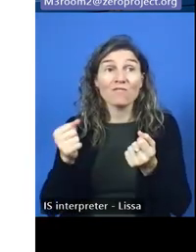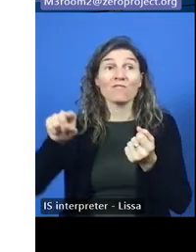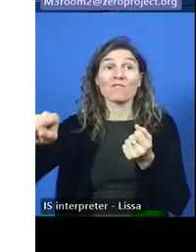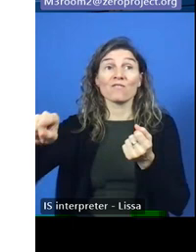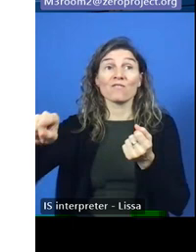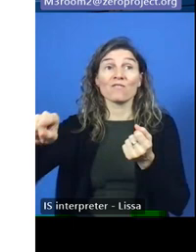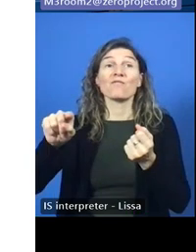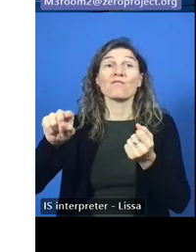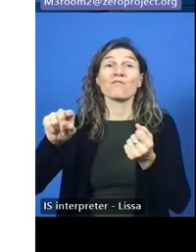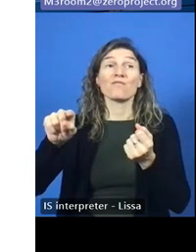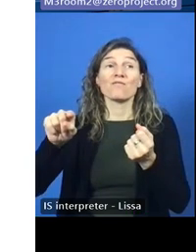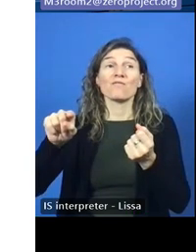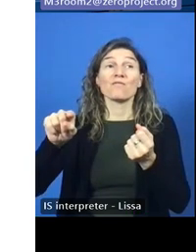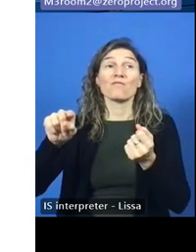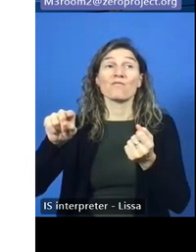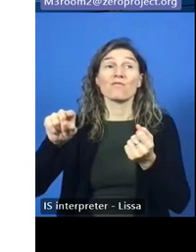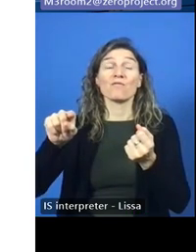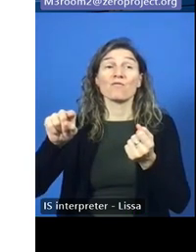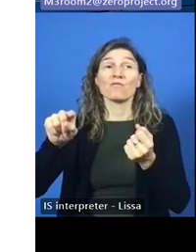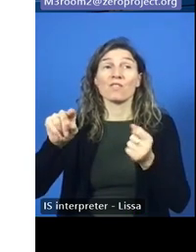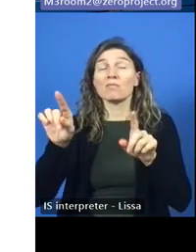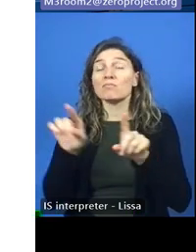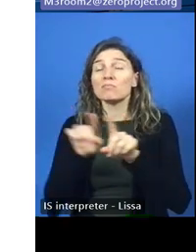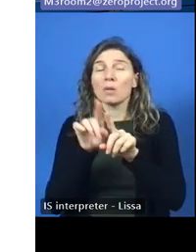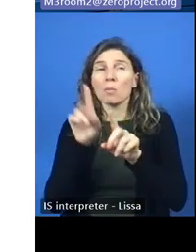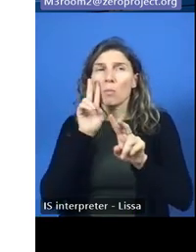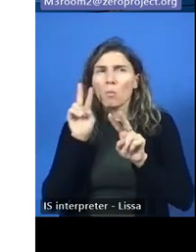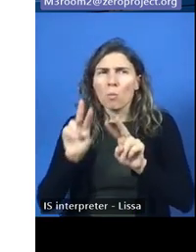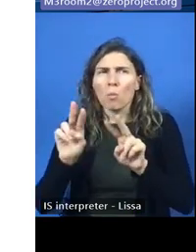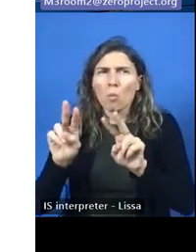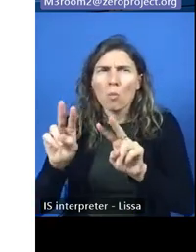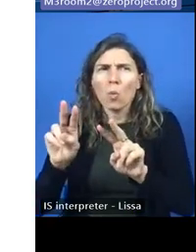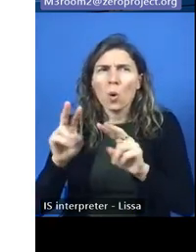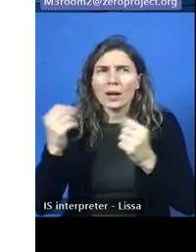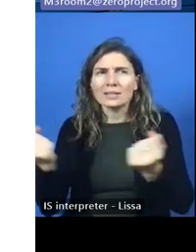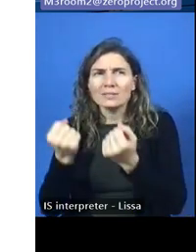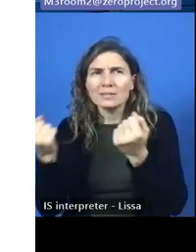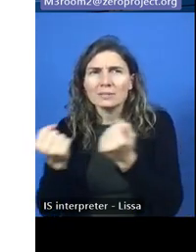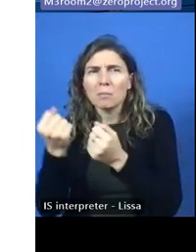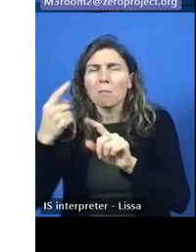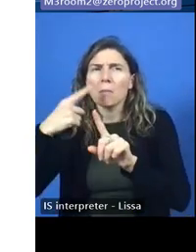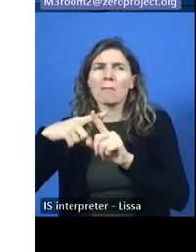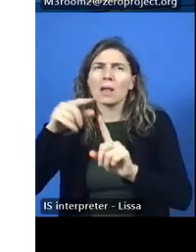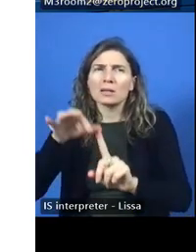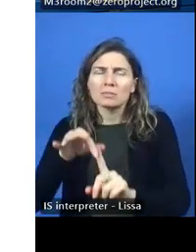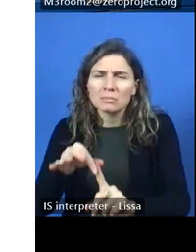to how it affects women in indigenous communities in the regions of